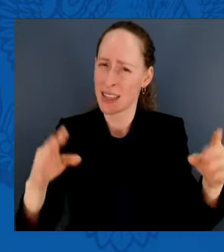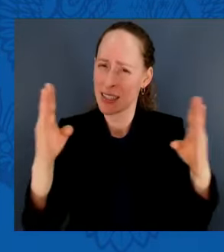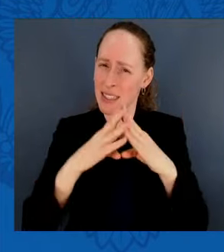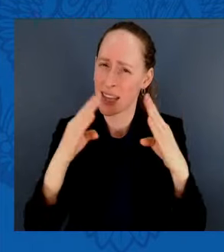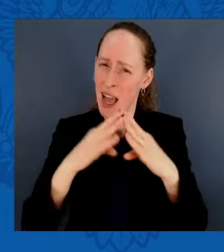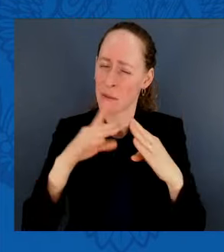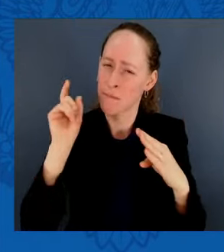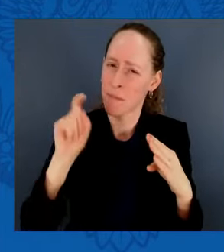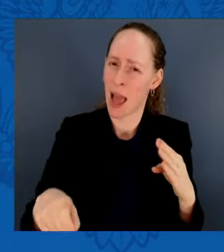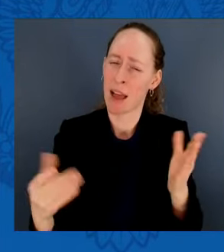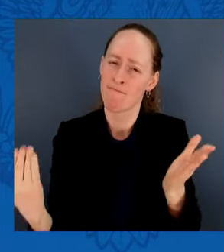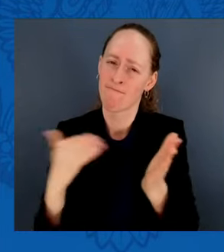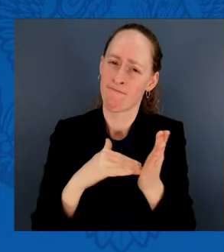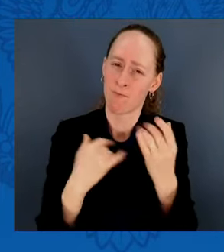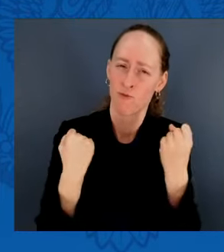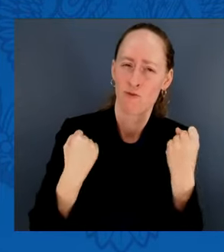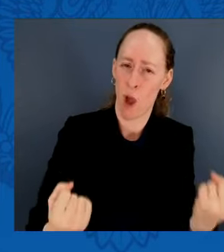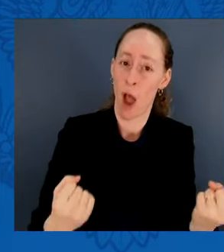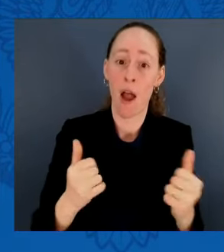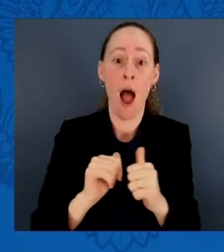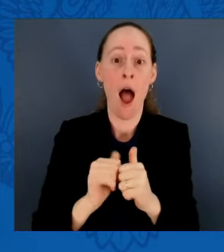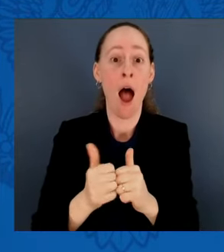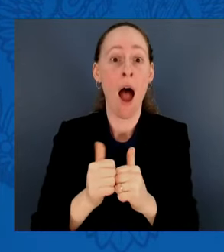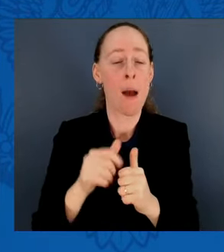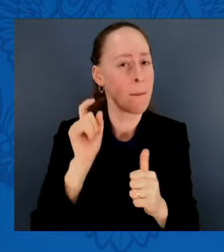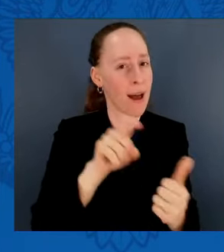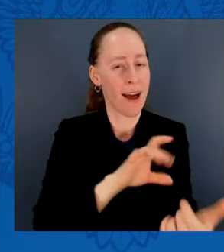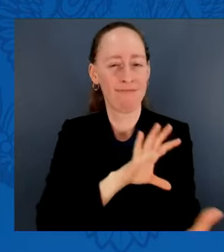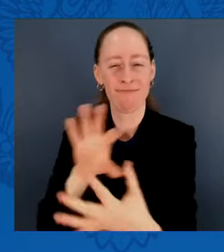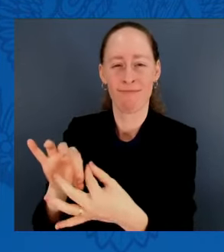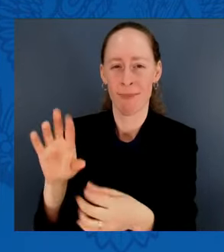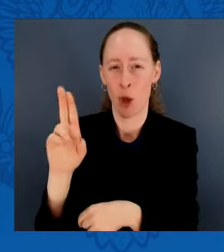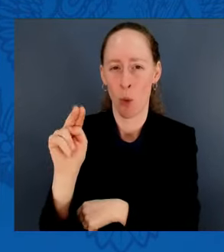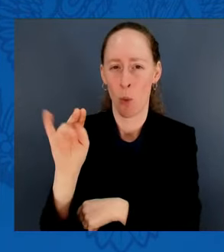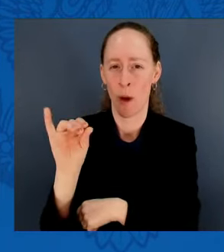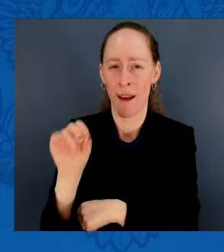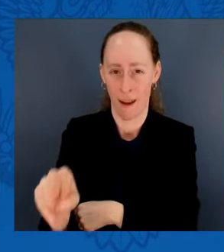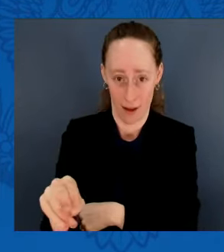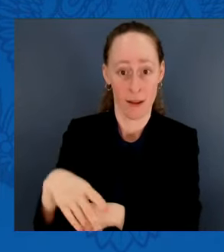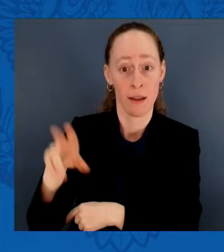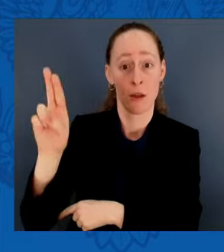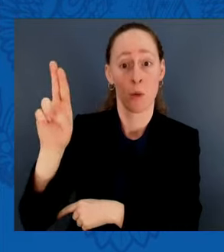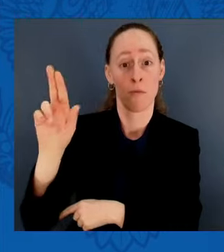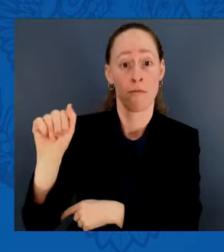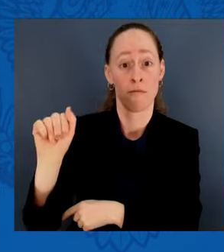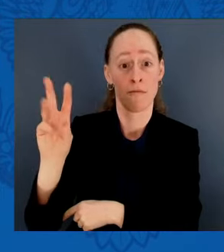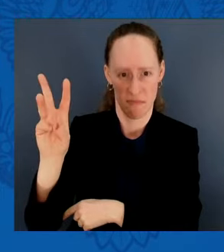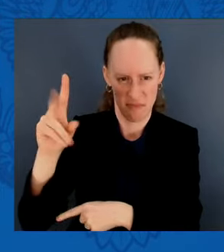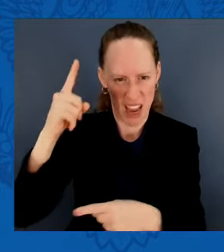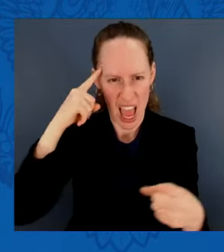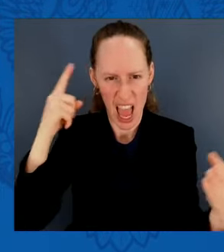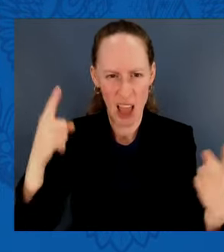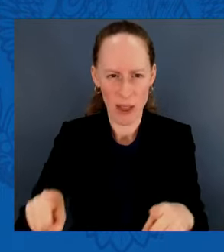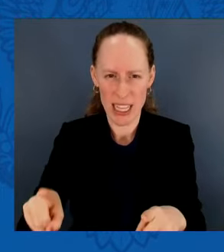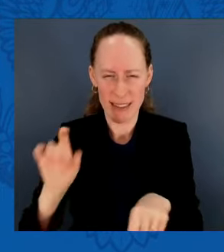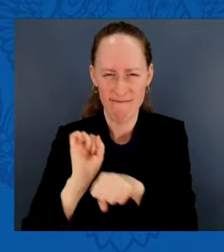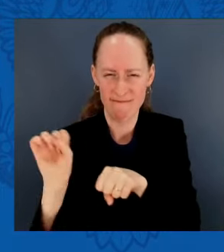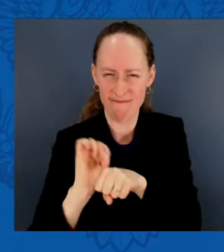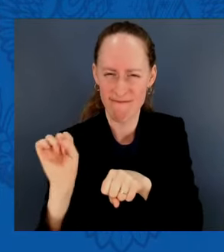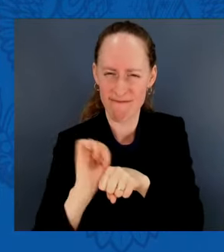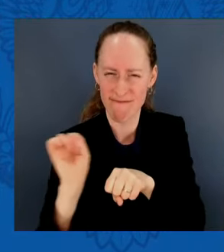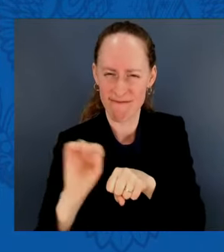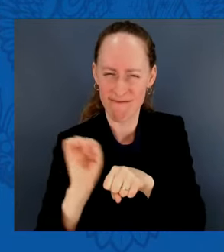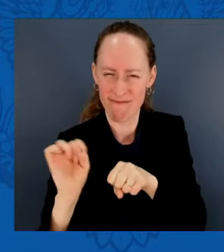UAW worked like hell to keep the plant open and get these jobs back, and together we succeeded. Instead of auto factories shutting